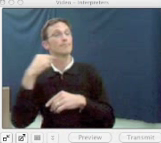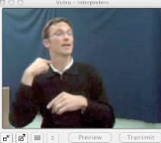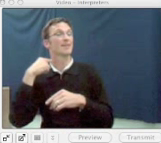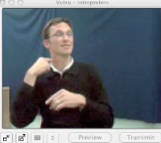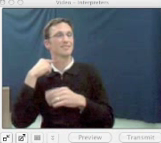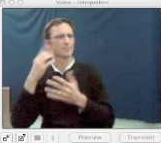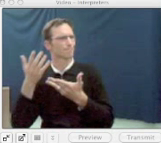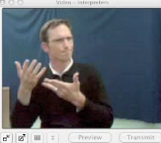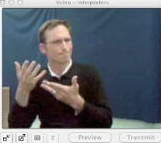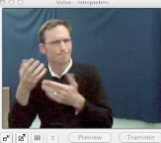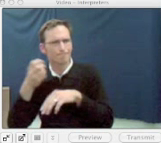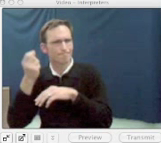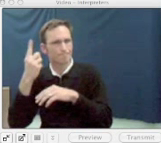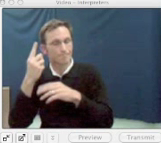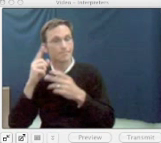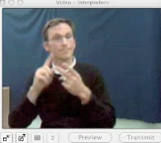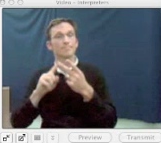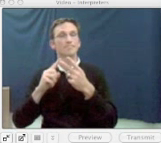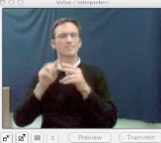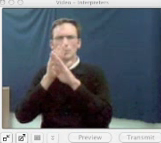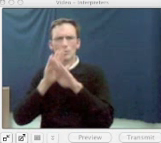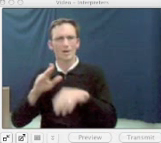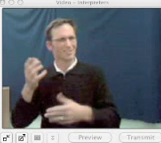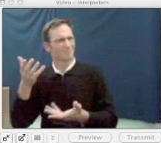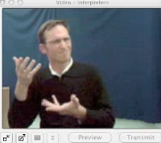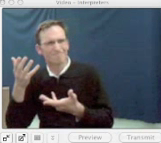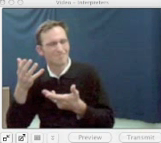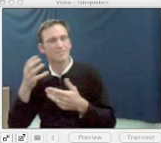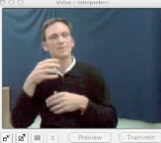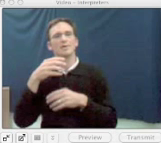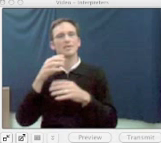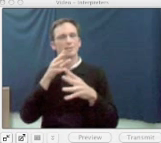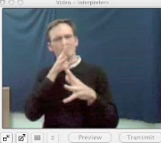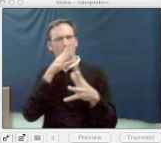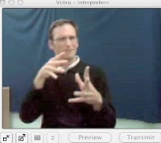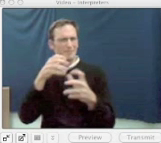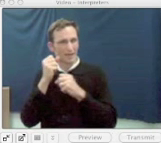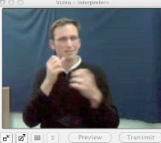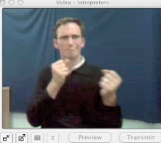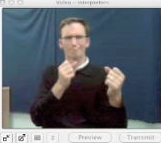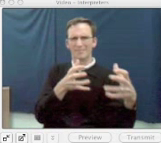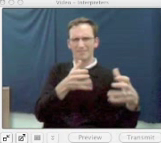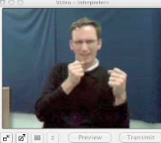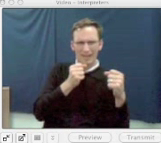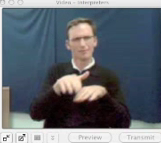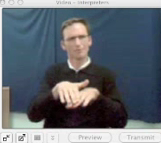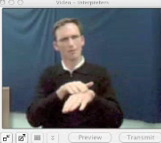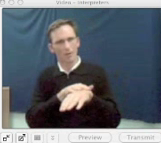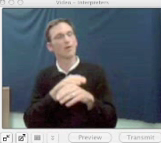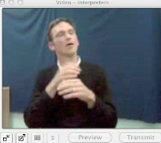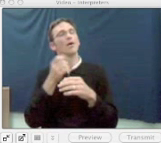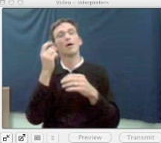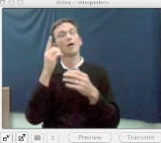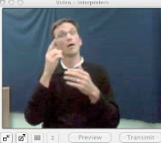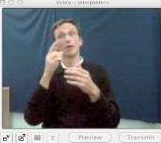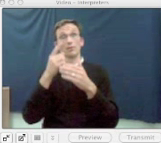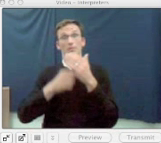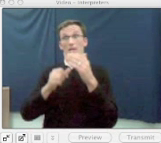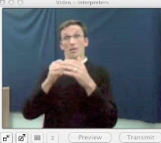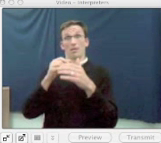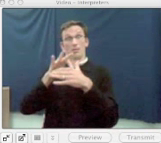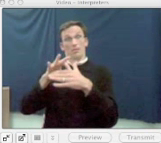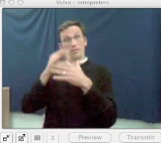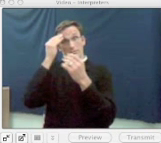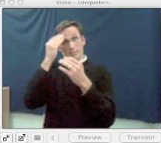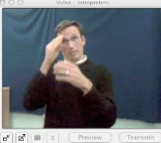volume, pace. It's not what they're saying, that would be interpersonal. It's how